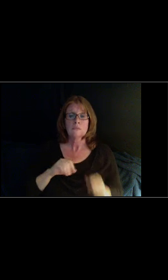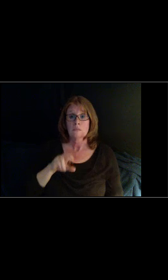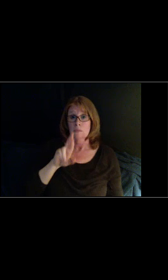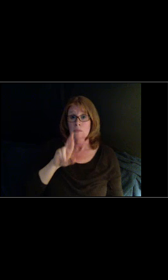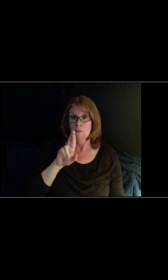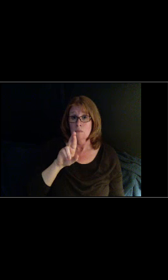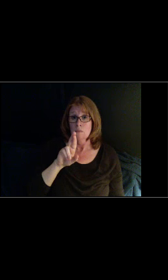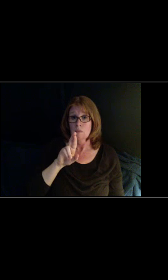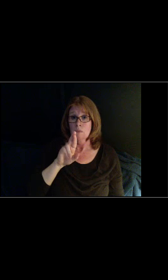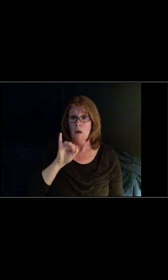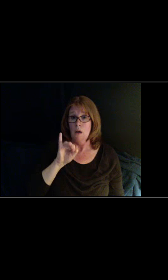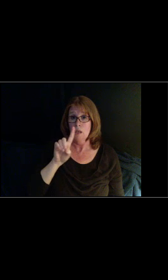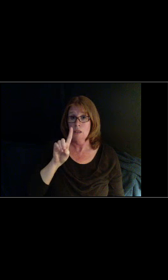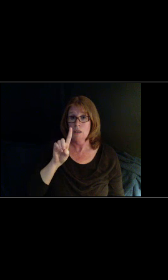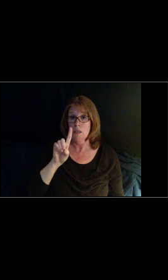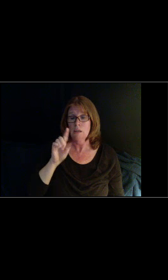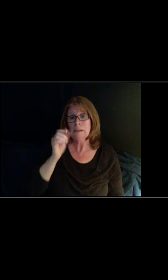Great.